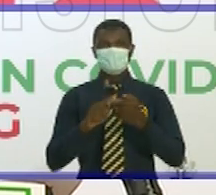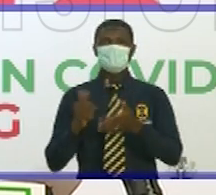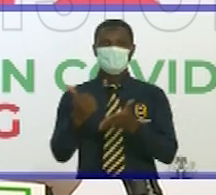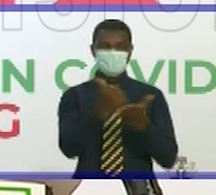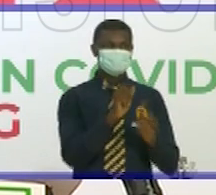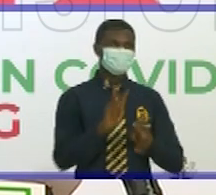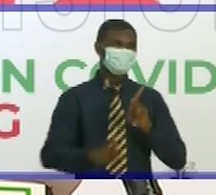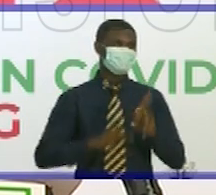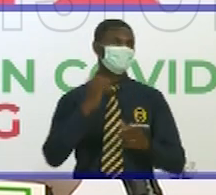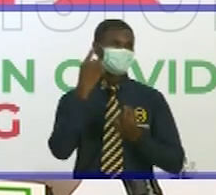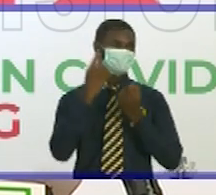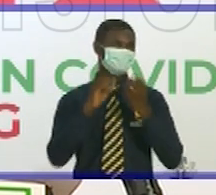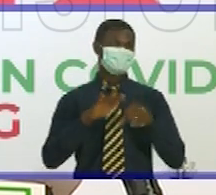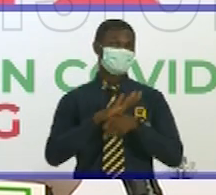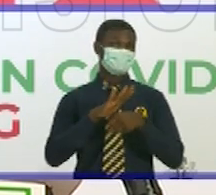that